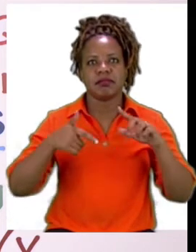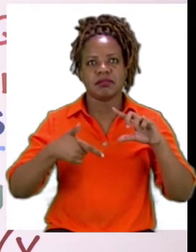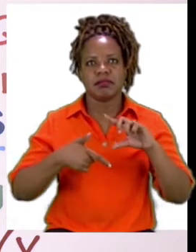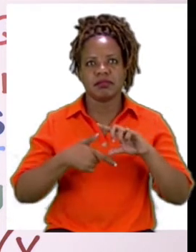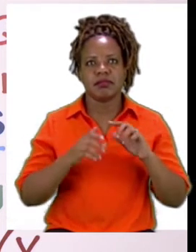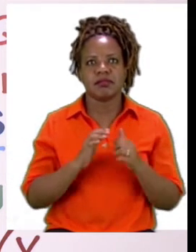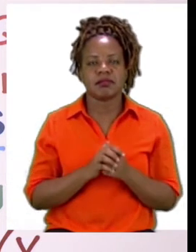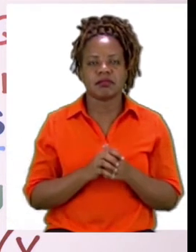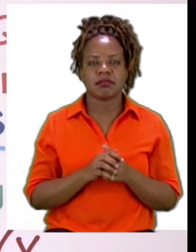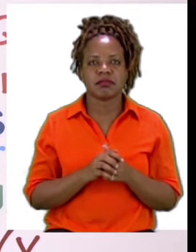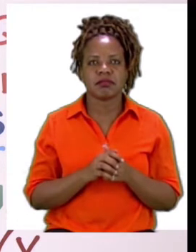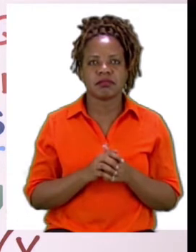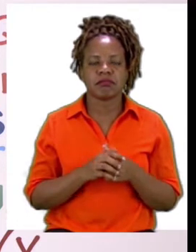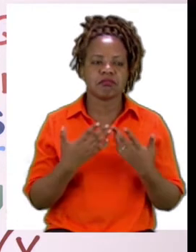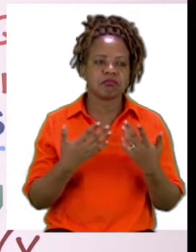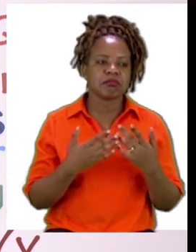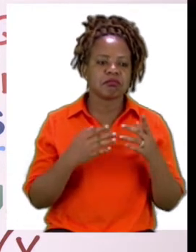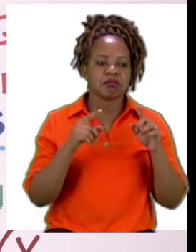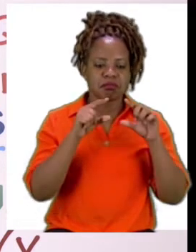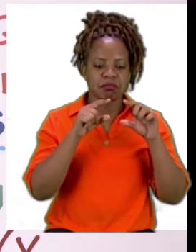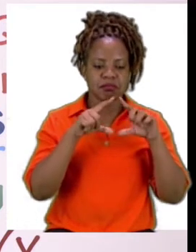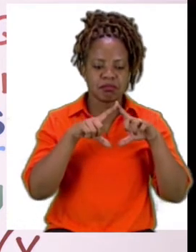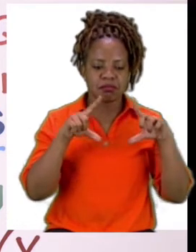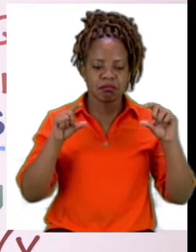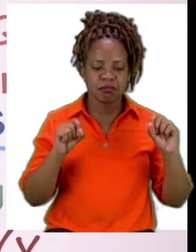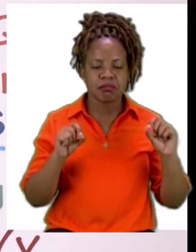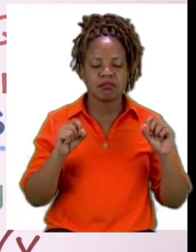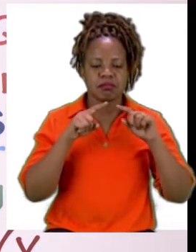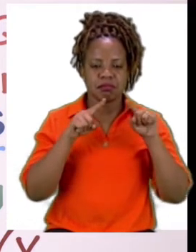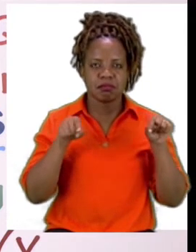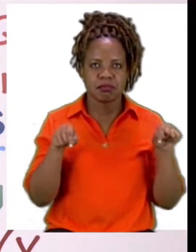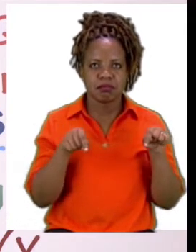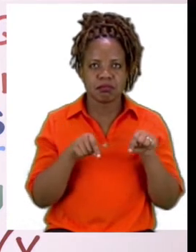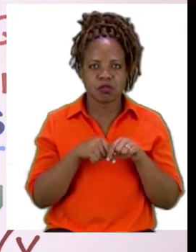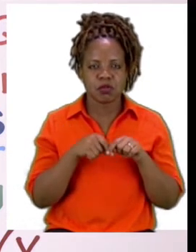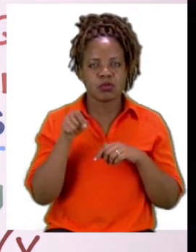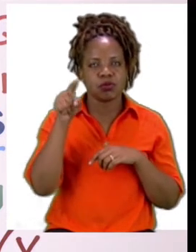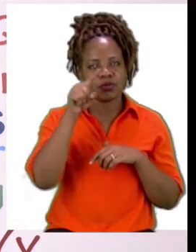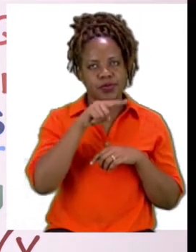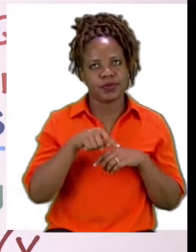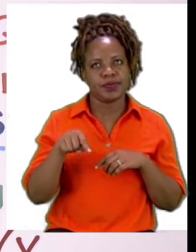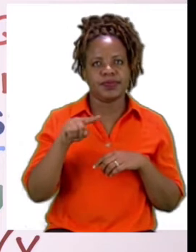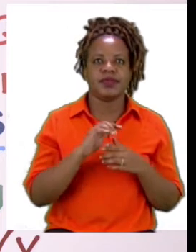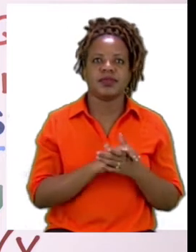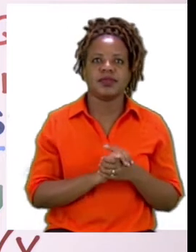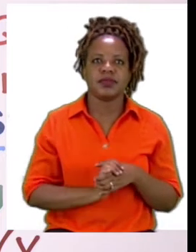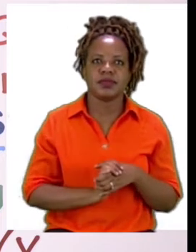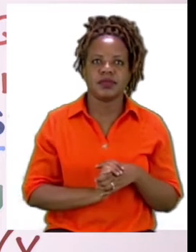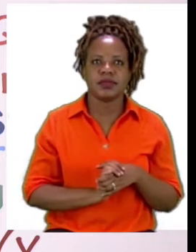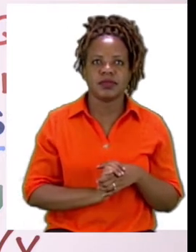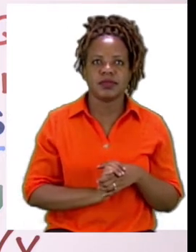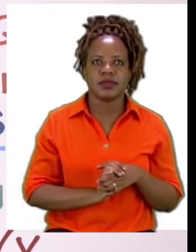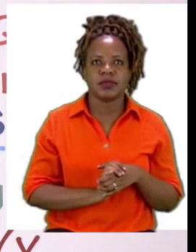any shape, a square, a rectangle, or on the board, a circle. When we're